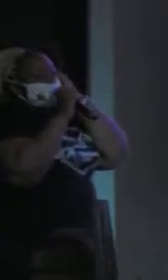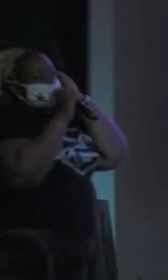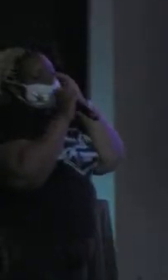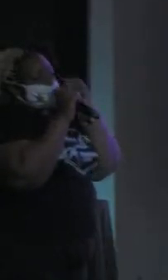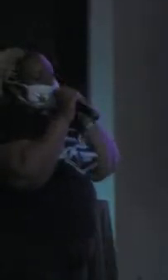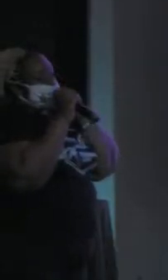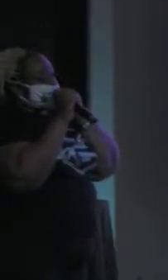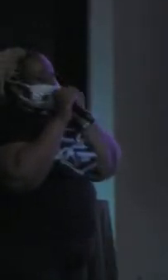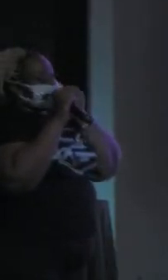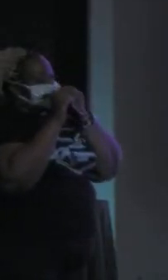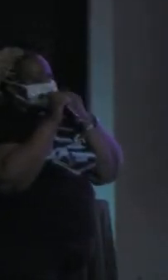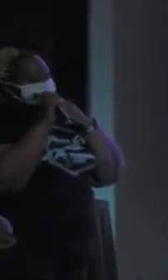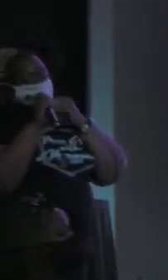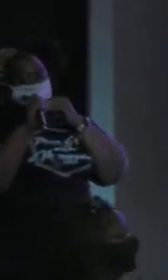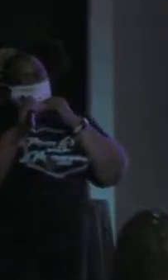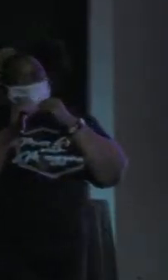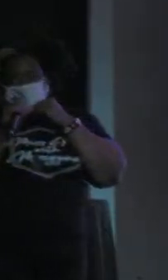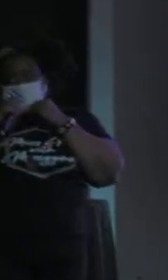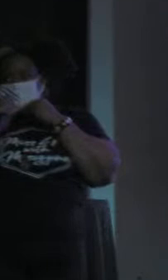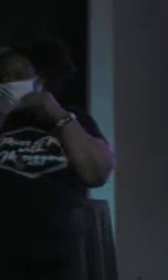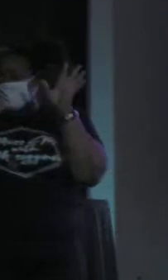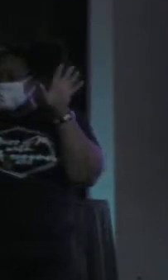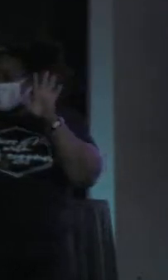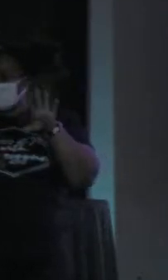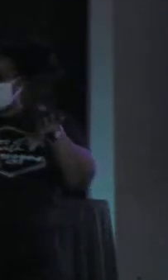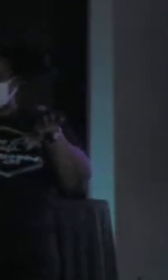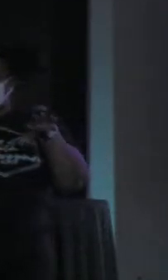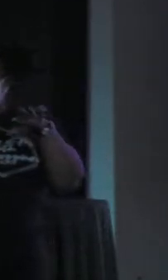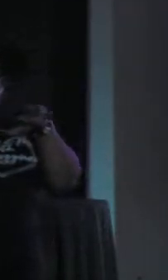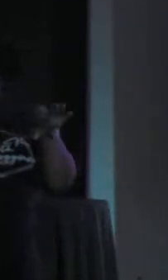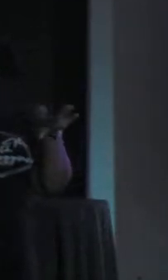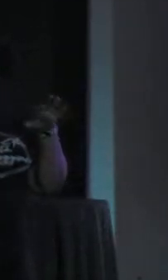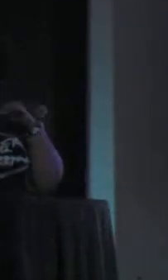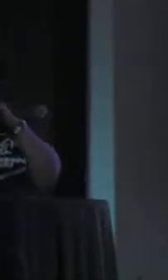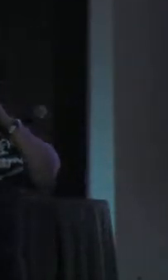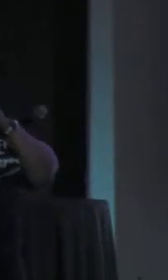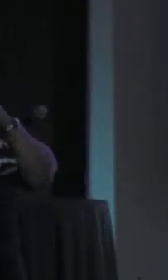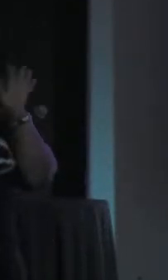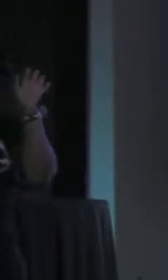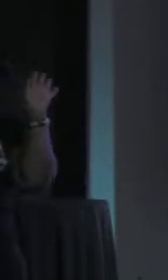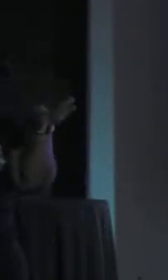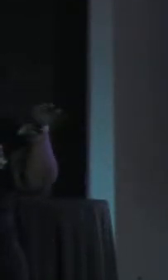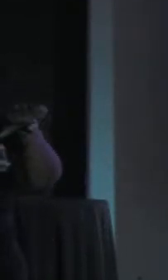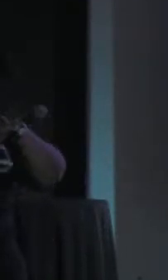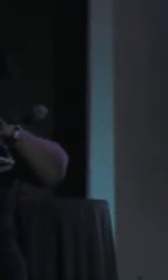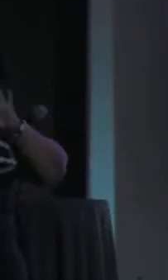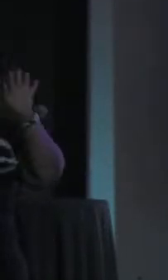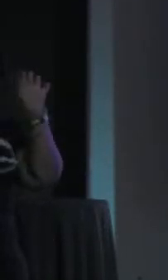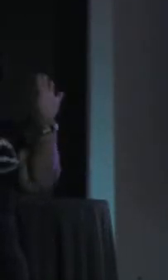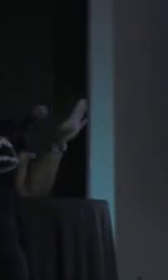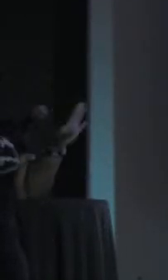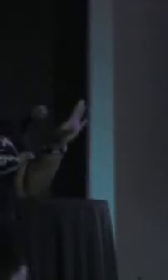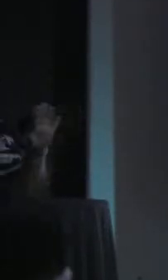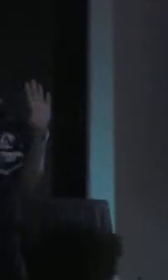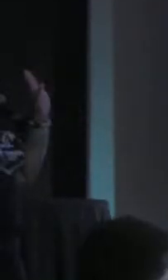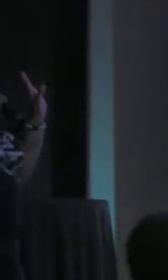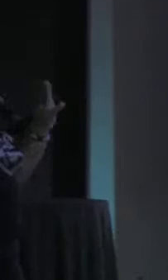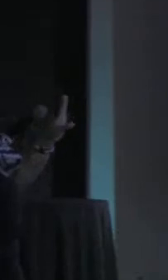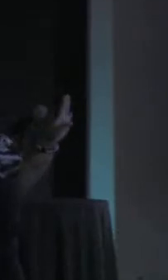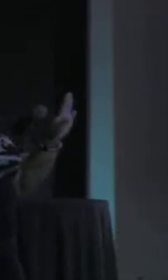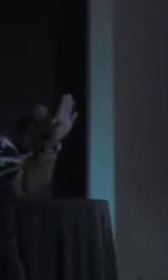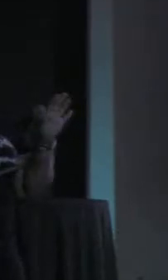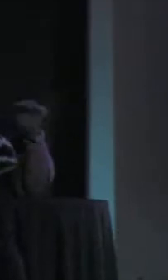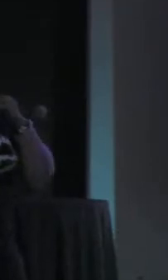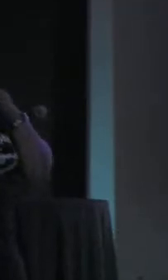So, next up, we're gonna do a little mixing, mingling. I saw y'all talking to each other already. Again, this is the first time some of us have been in person, but